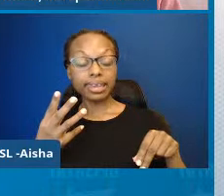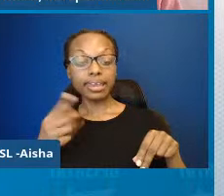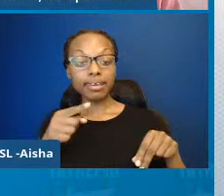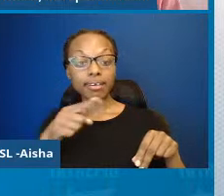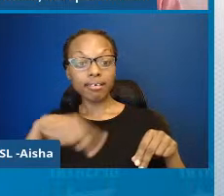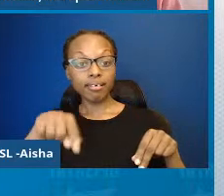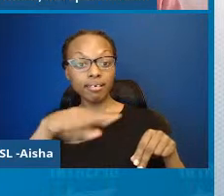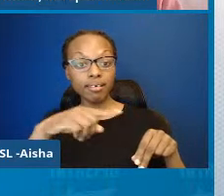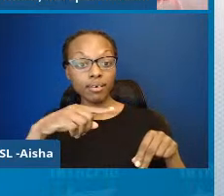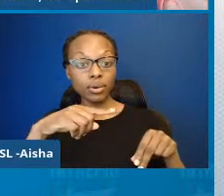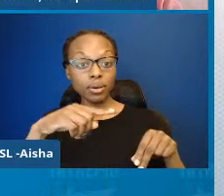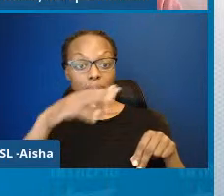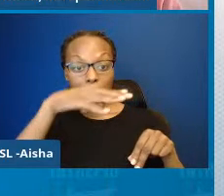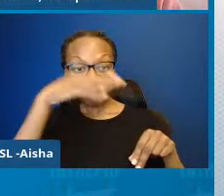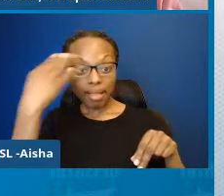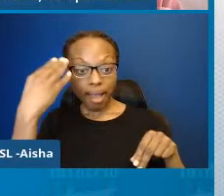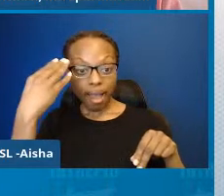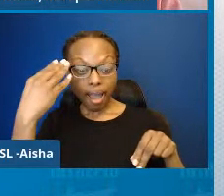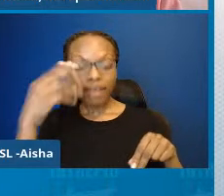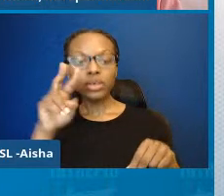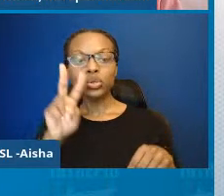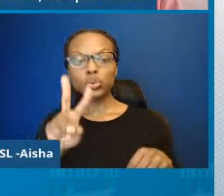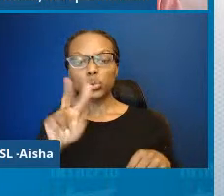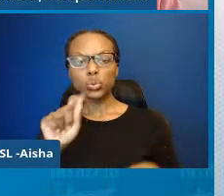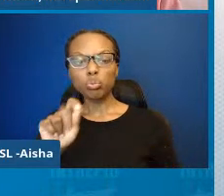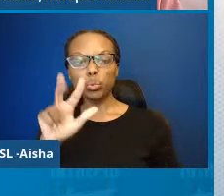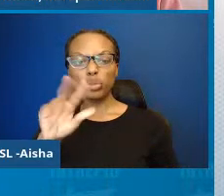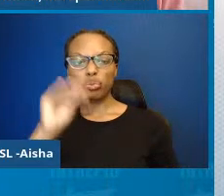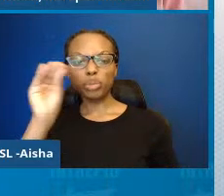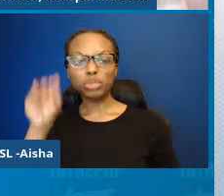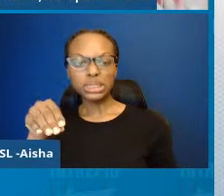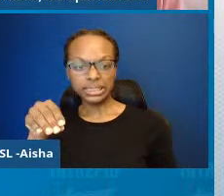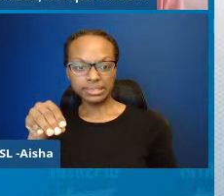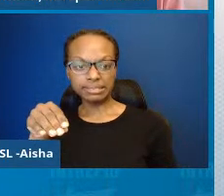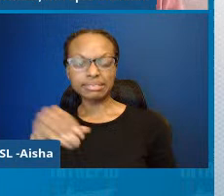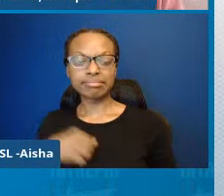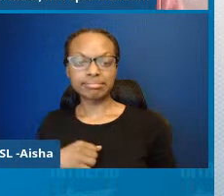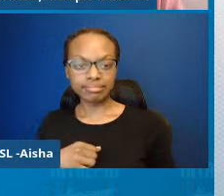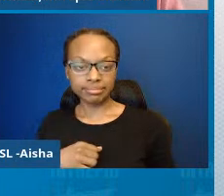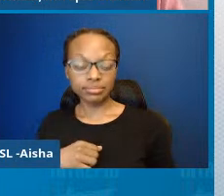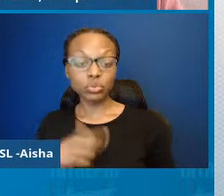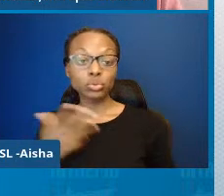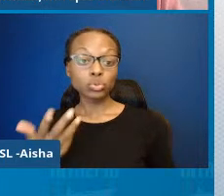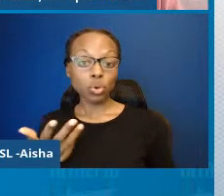individuals were Black. And so Intrepid